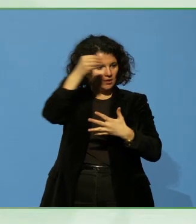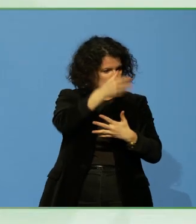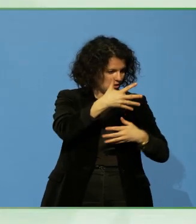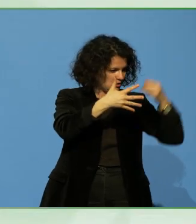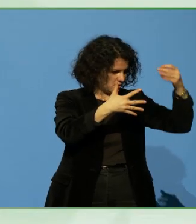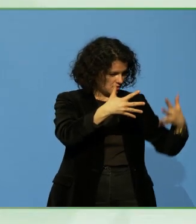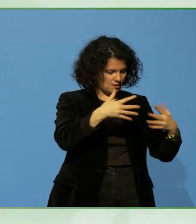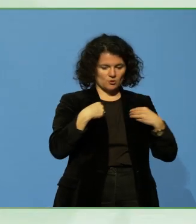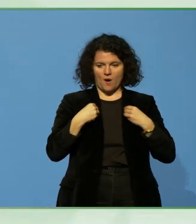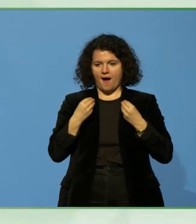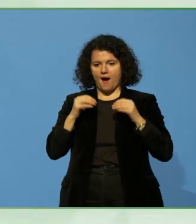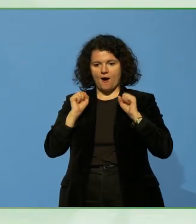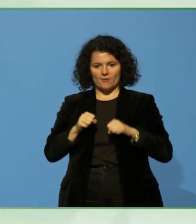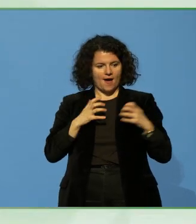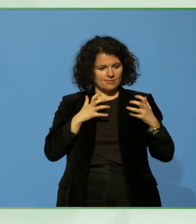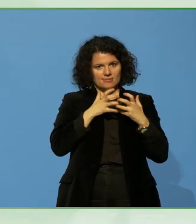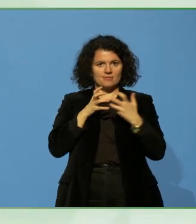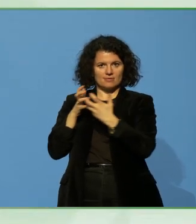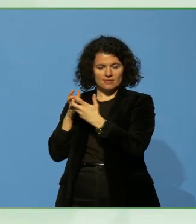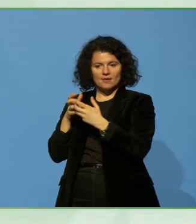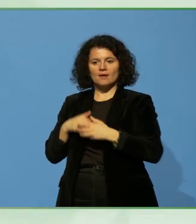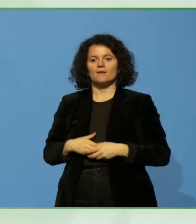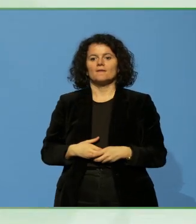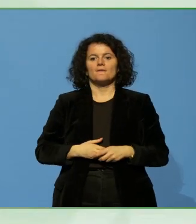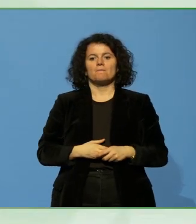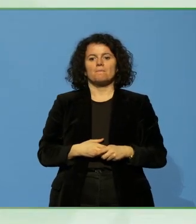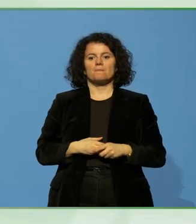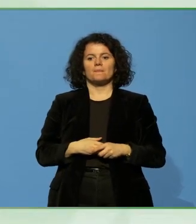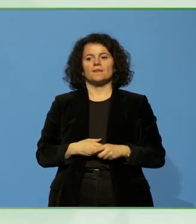But important things that we have on the radar are already